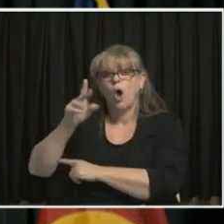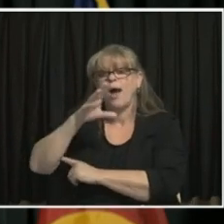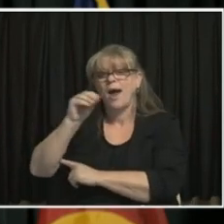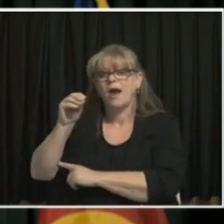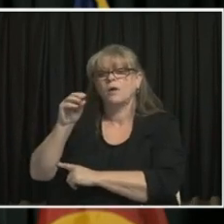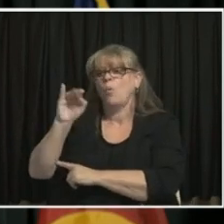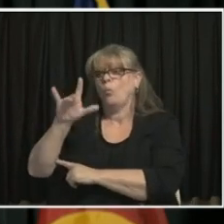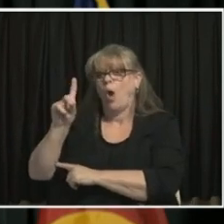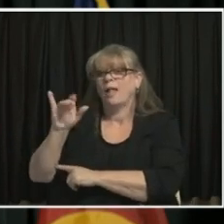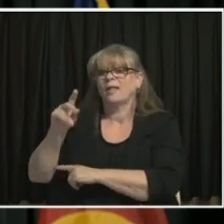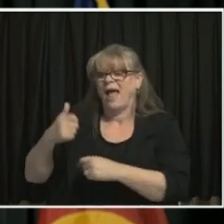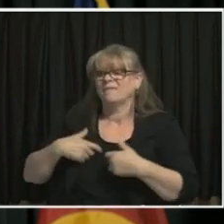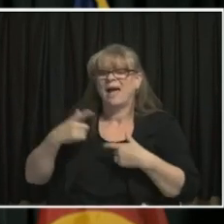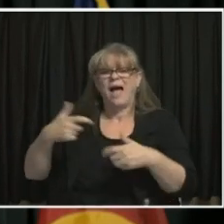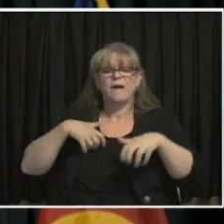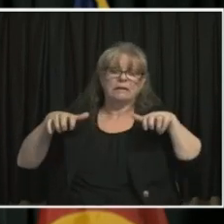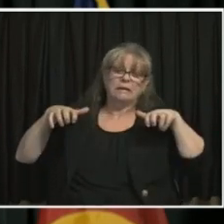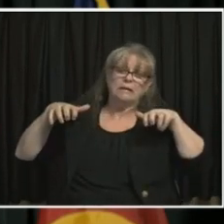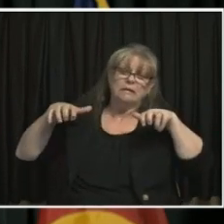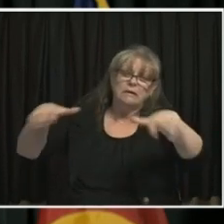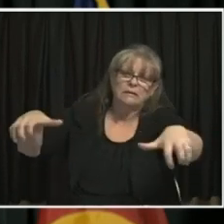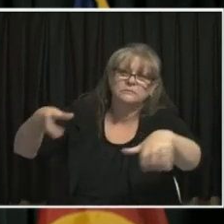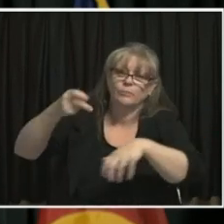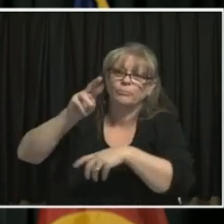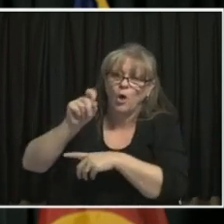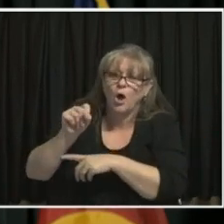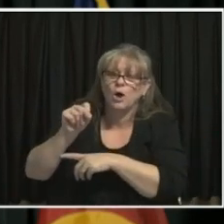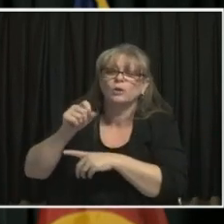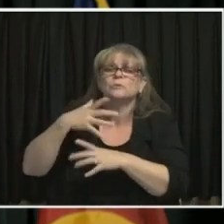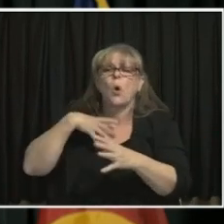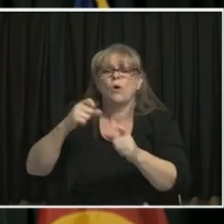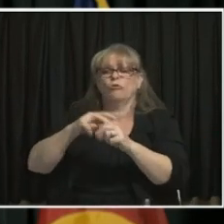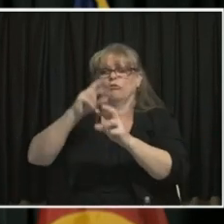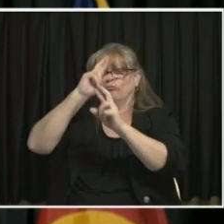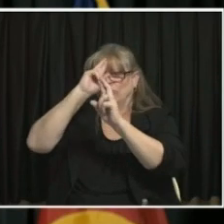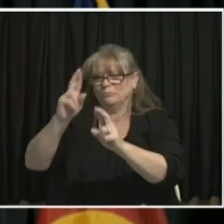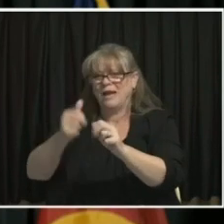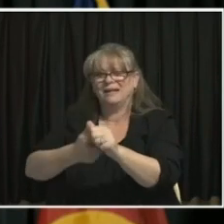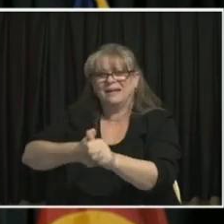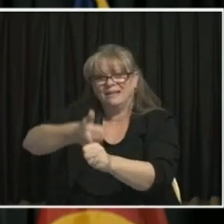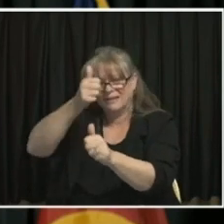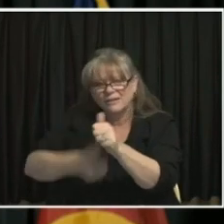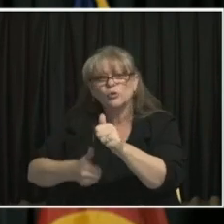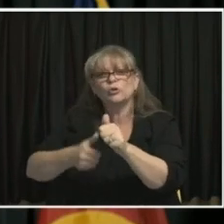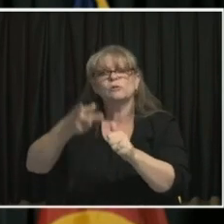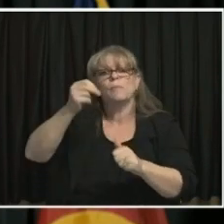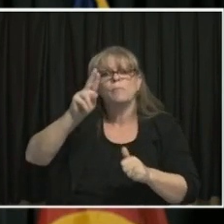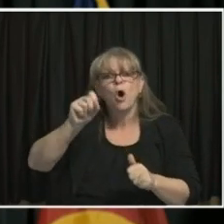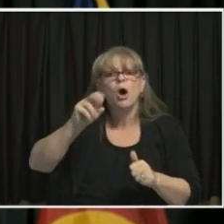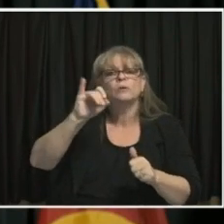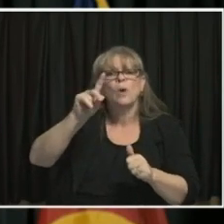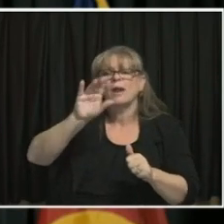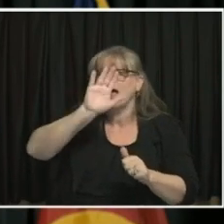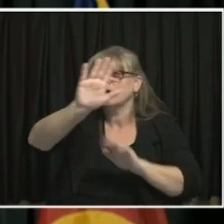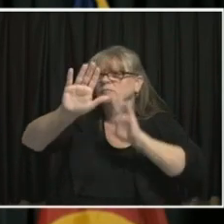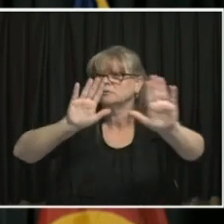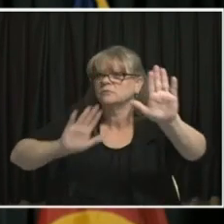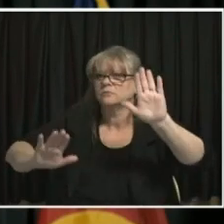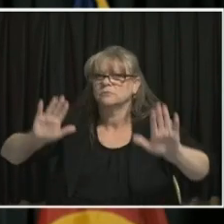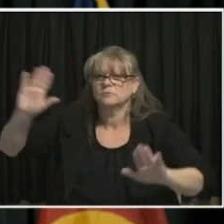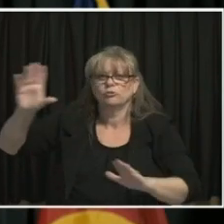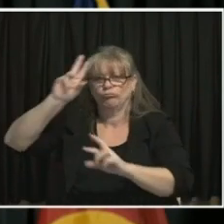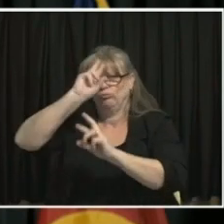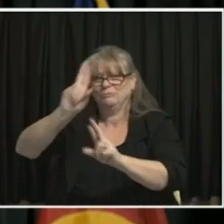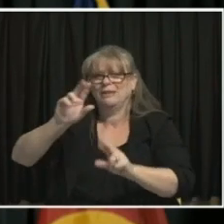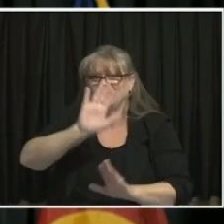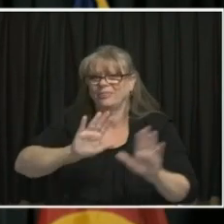those counties and where they are, as they will. As many counties have made different decisions with their own open space, different